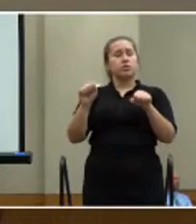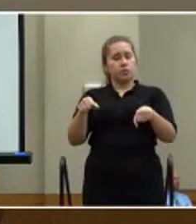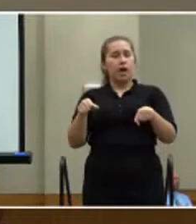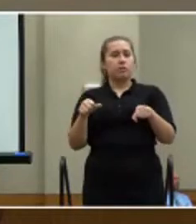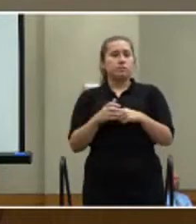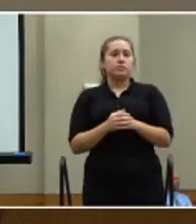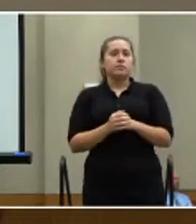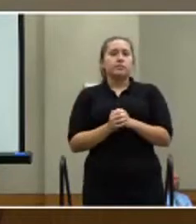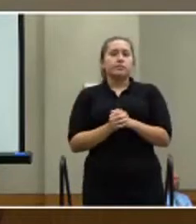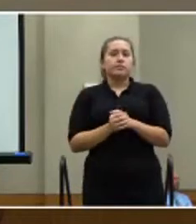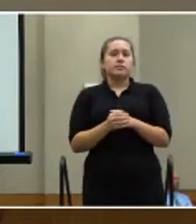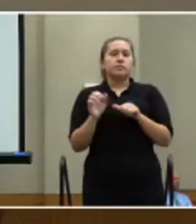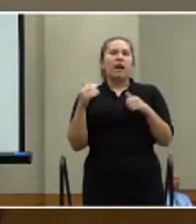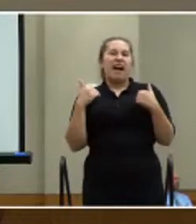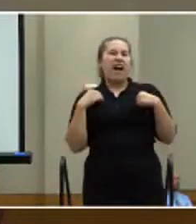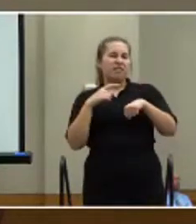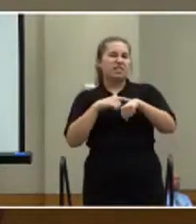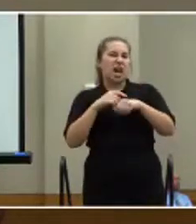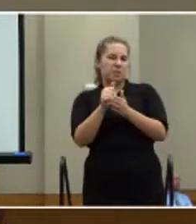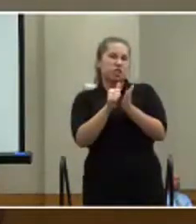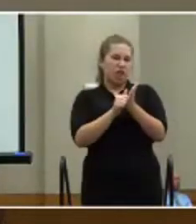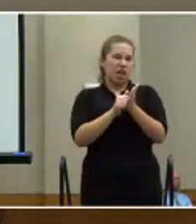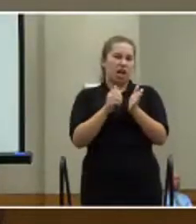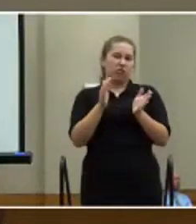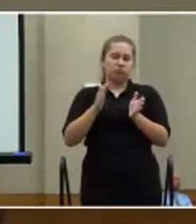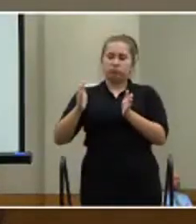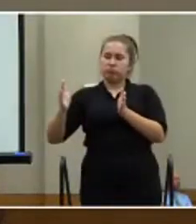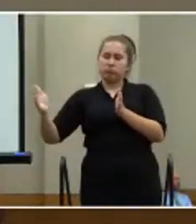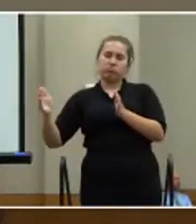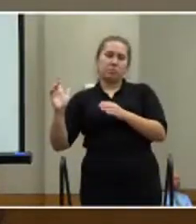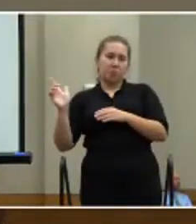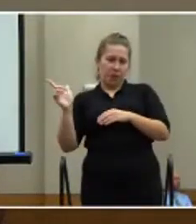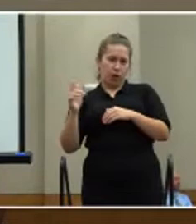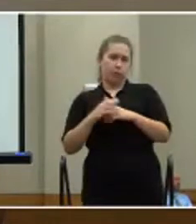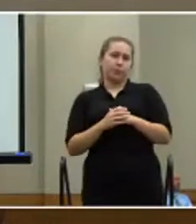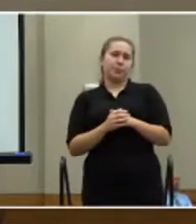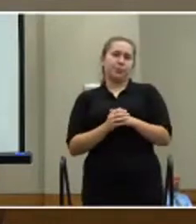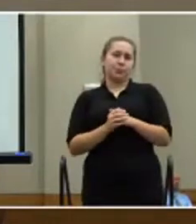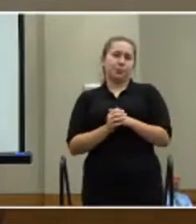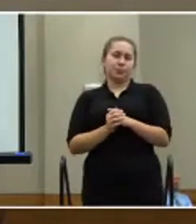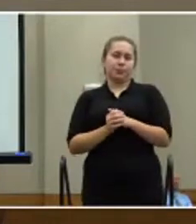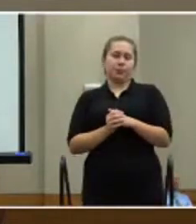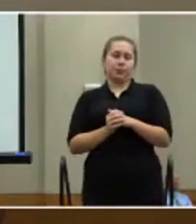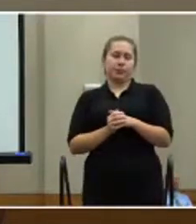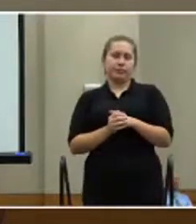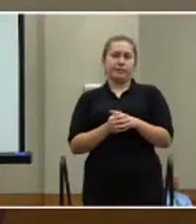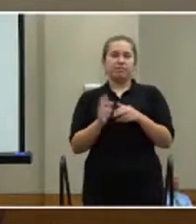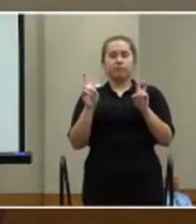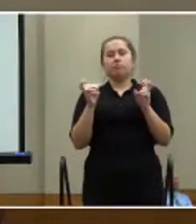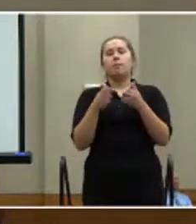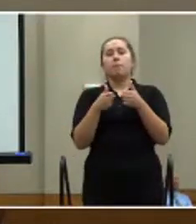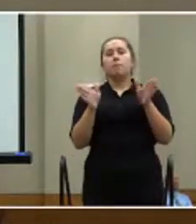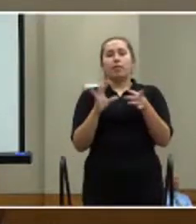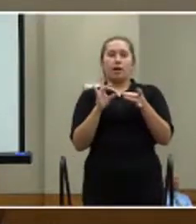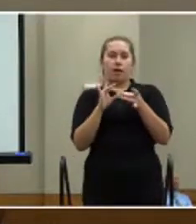the agenda and the itinerary as that public